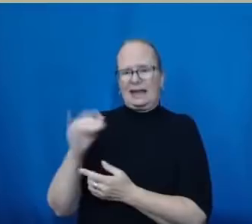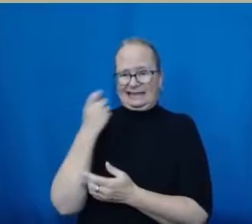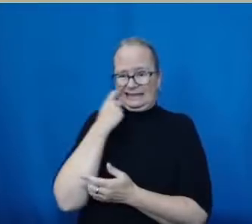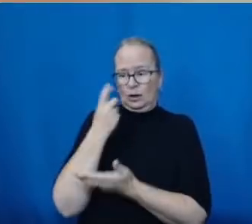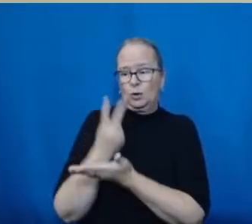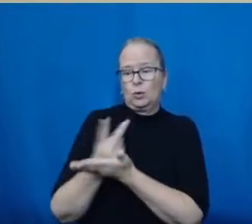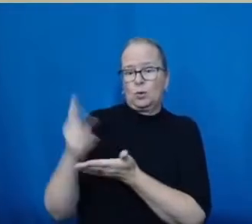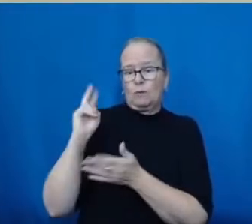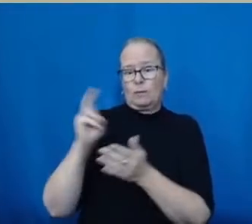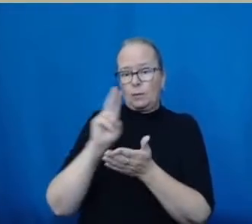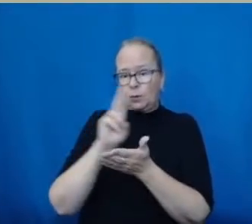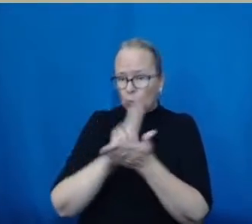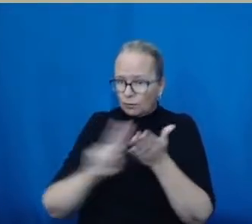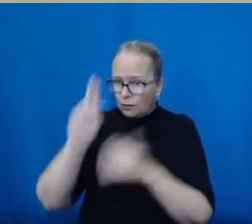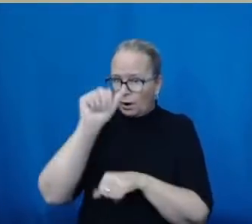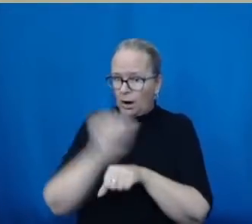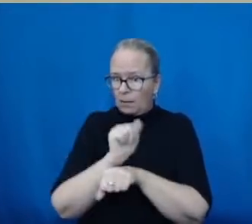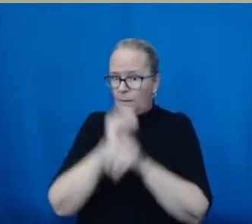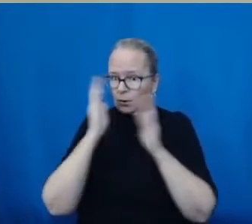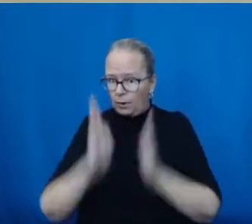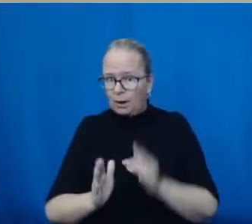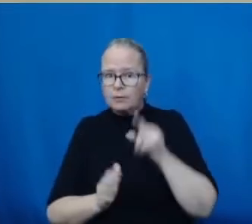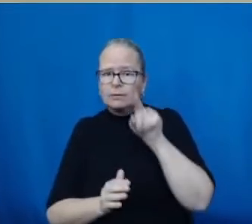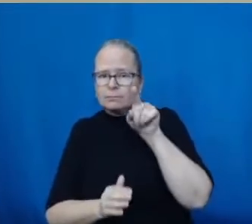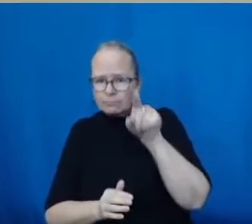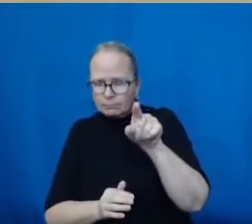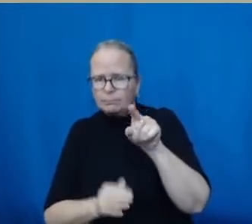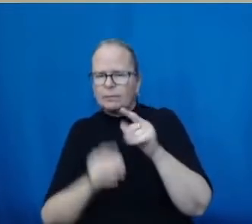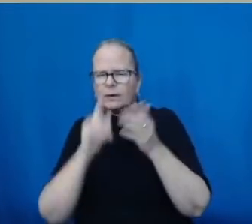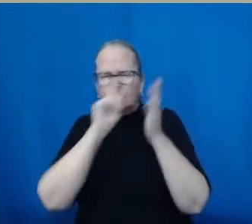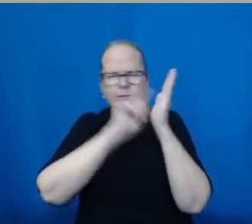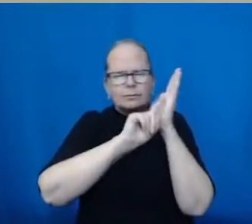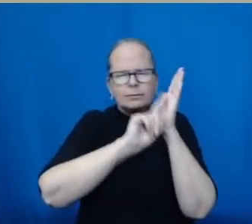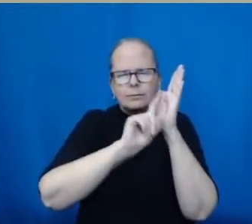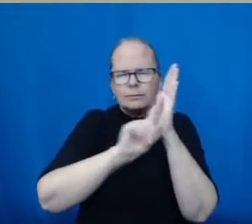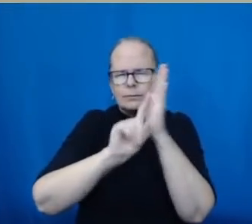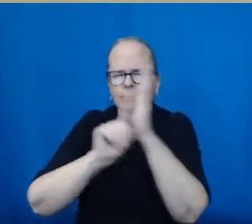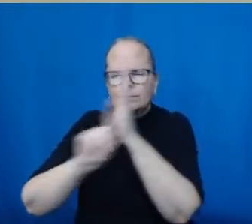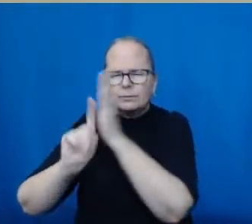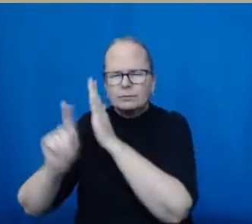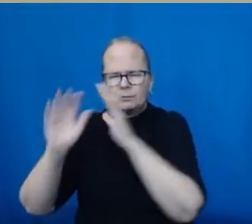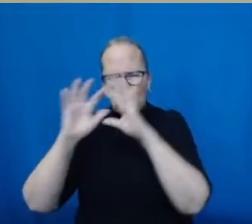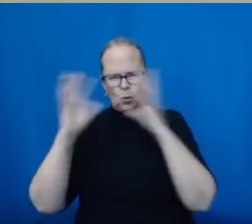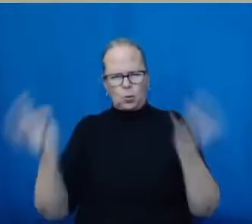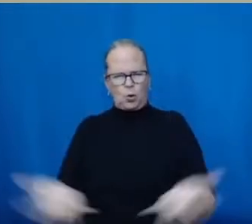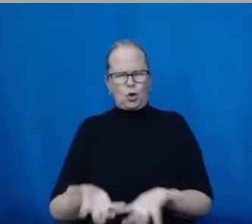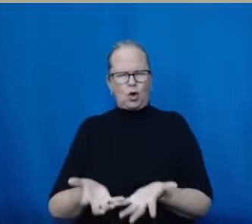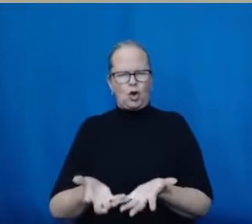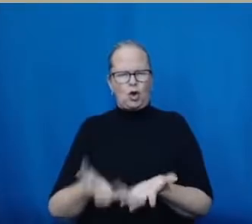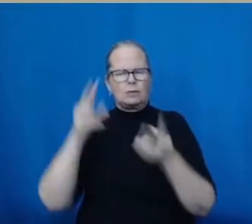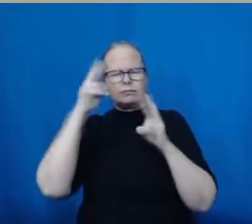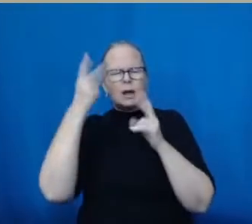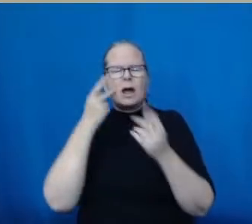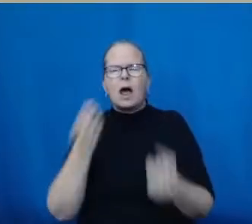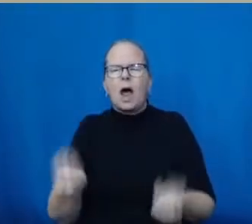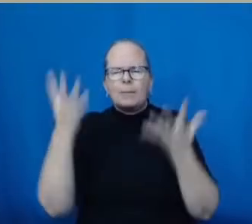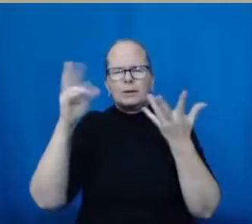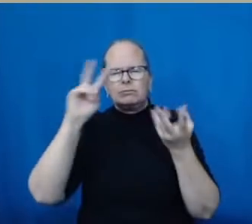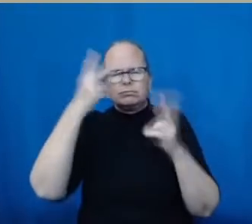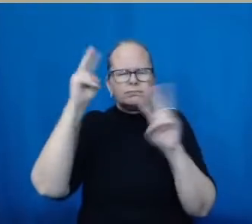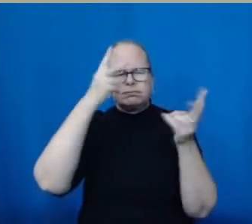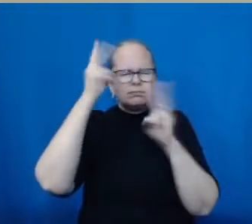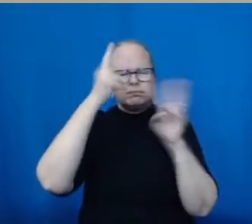looked at misinformation all around the world to get a sense of where it was coming from. What was the origin story for this misinformation? And they